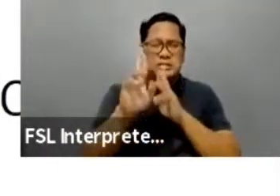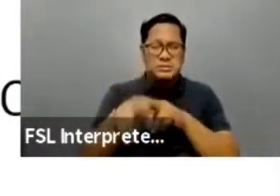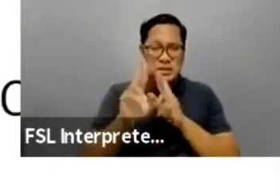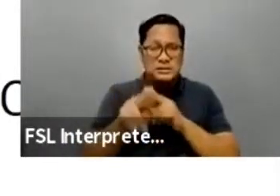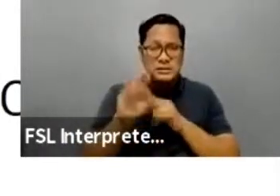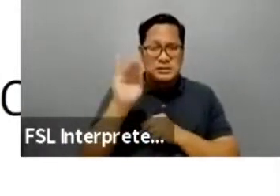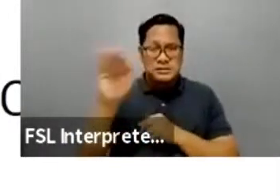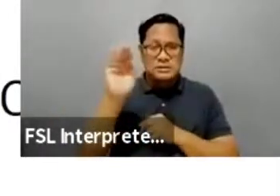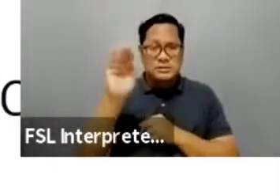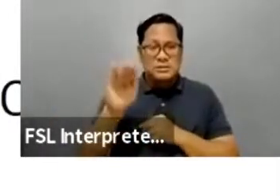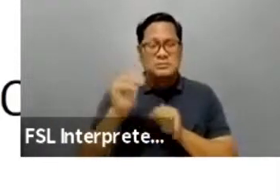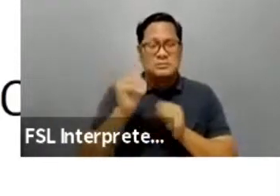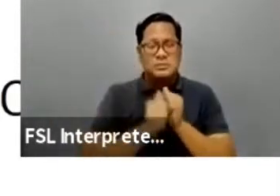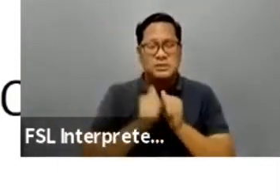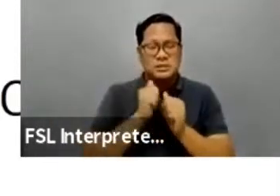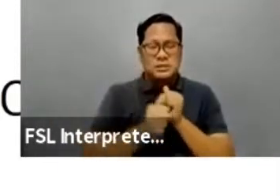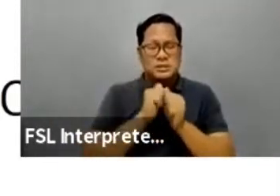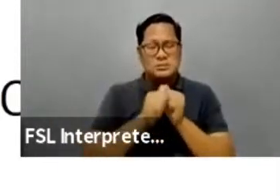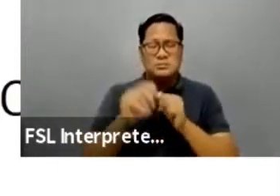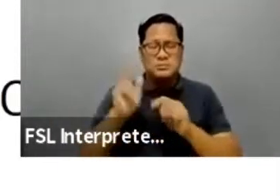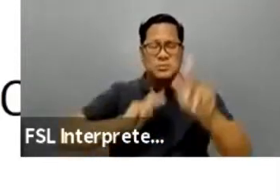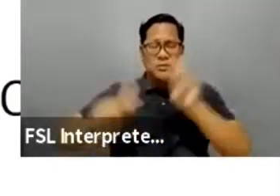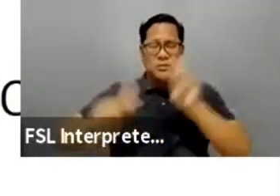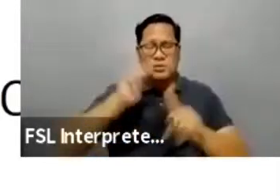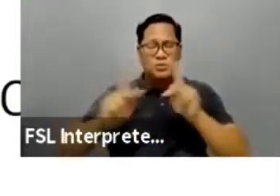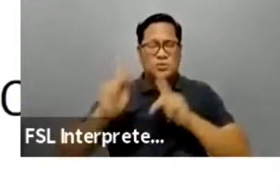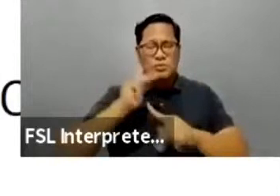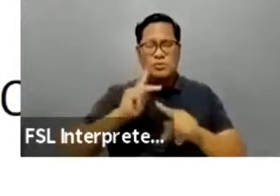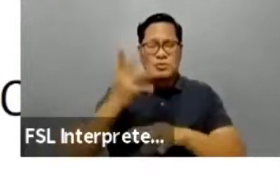meaning people will pay for it.